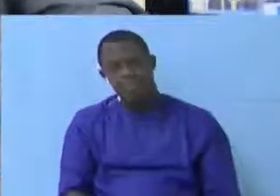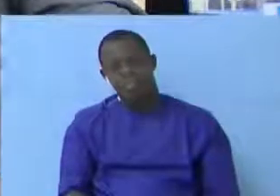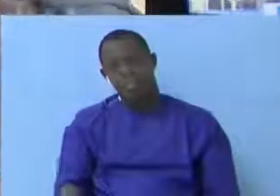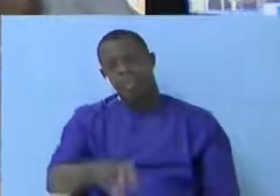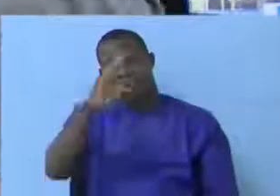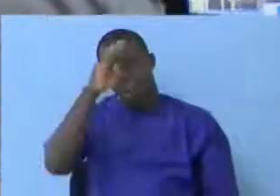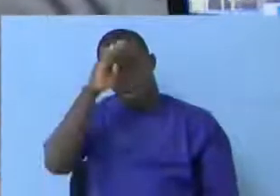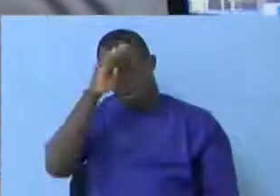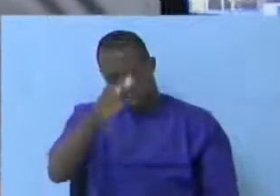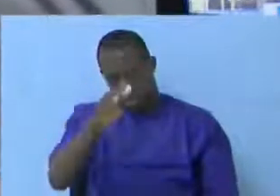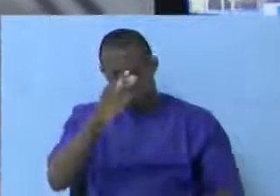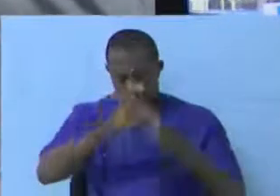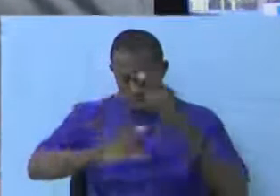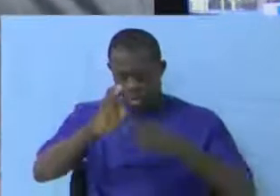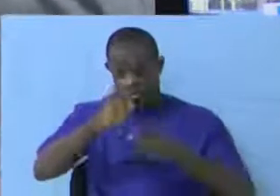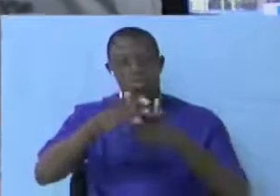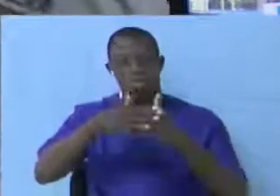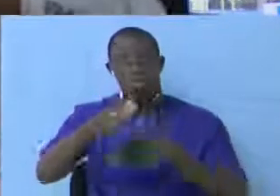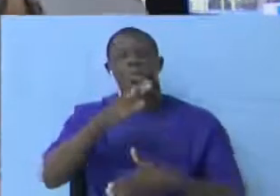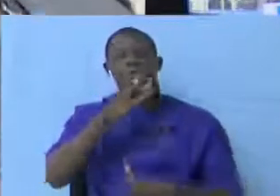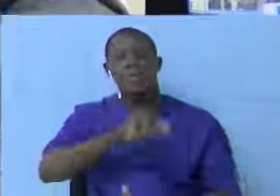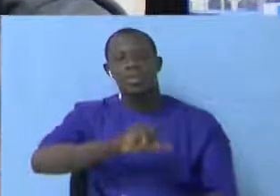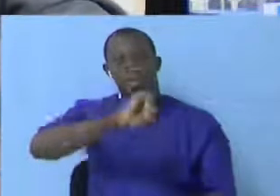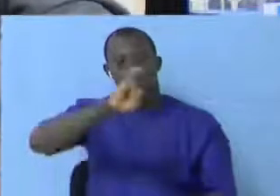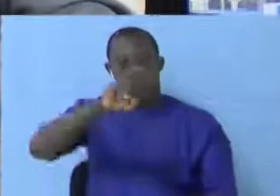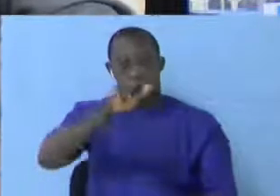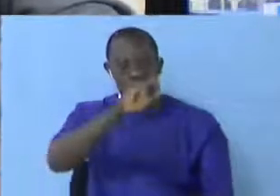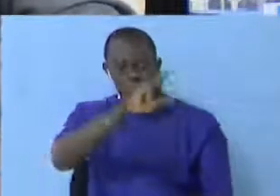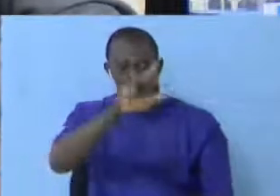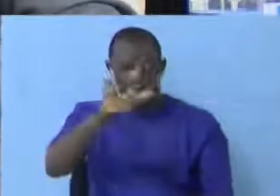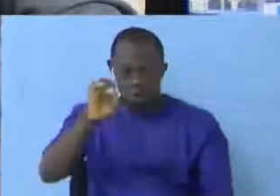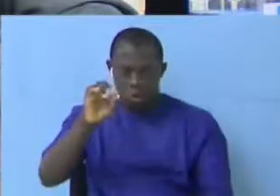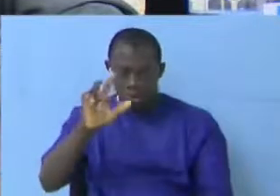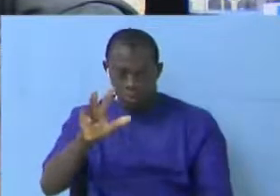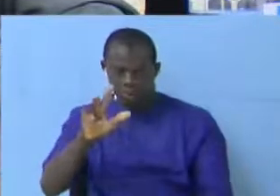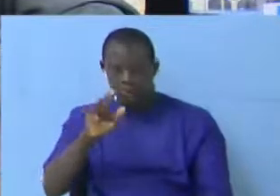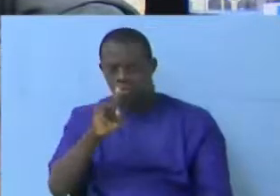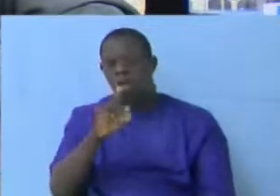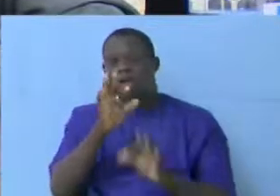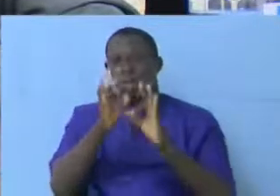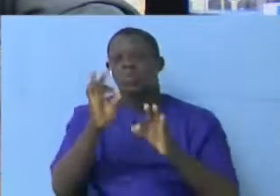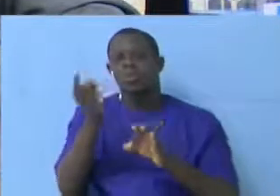Thank you again very much, Mr. Jallo, for your testimony.